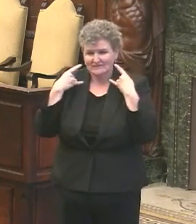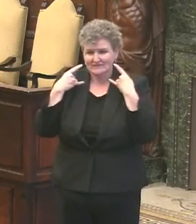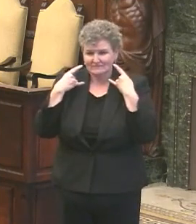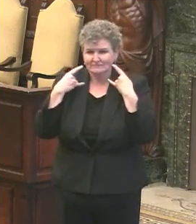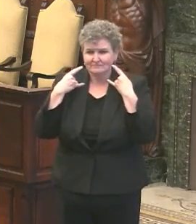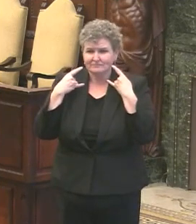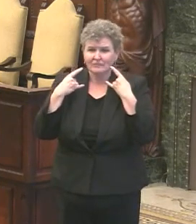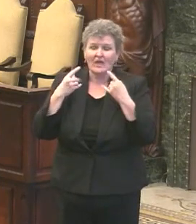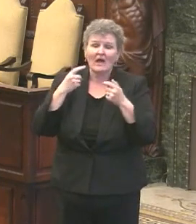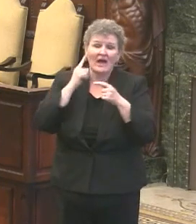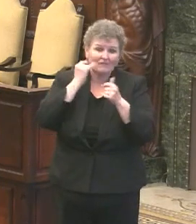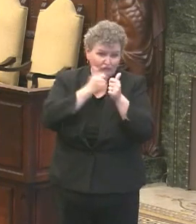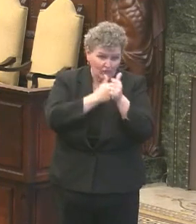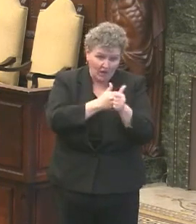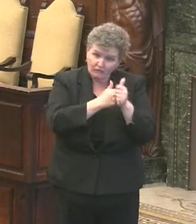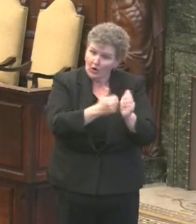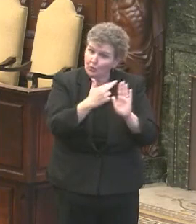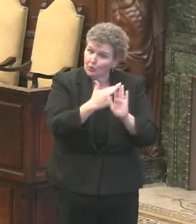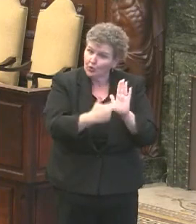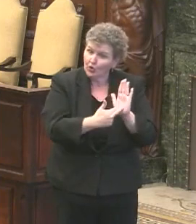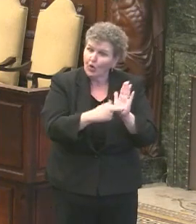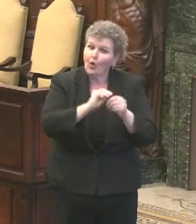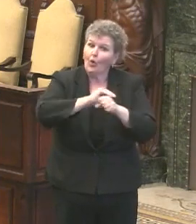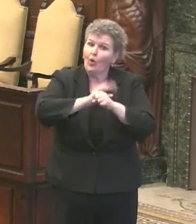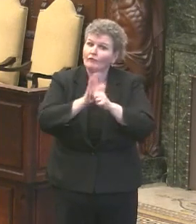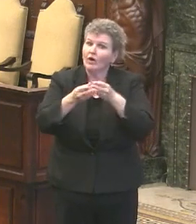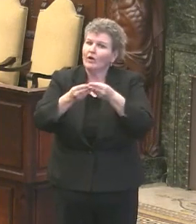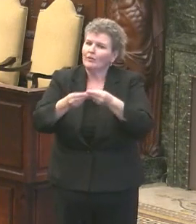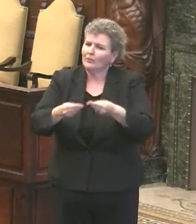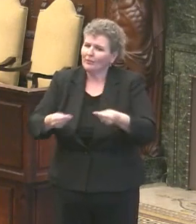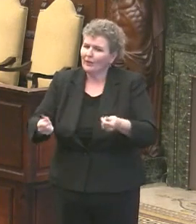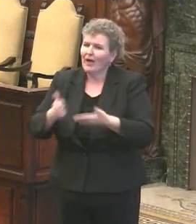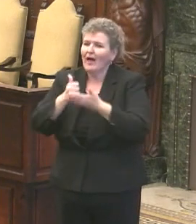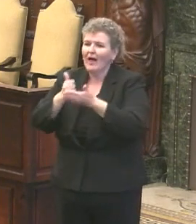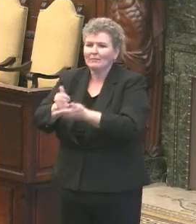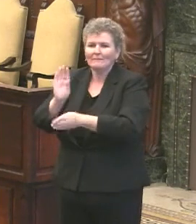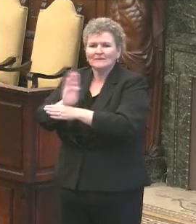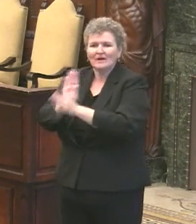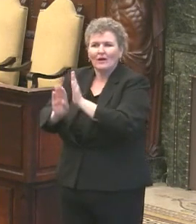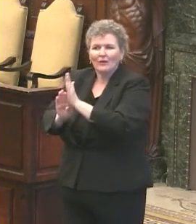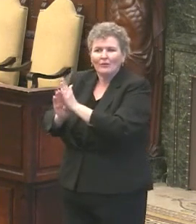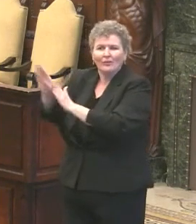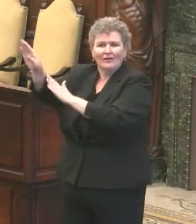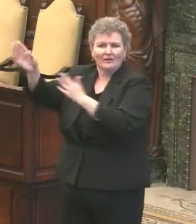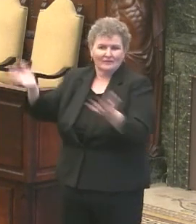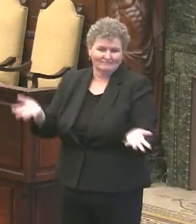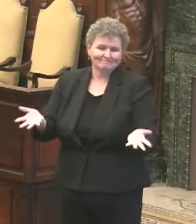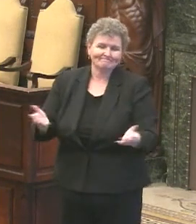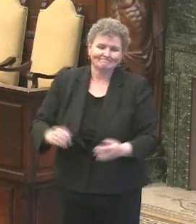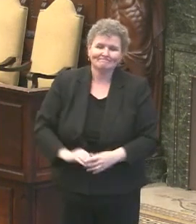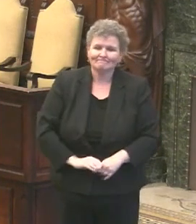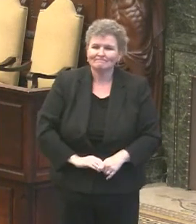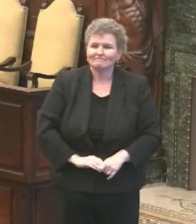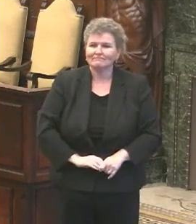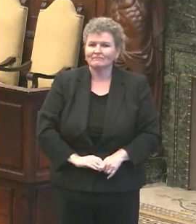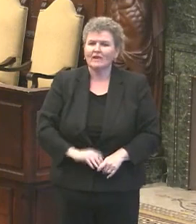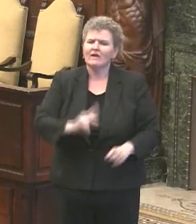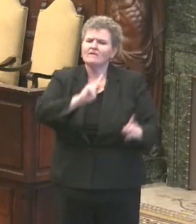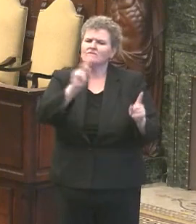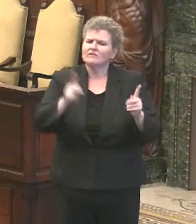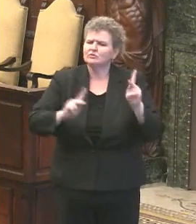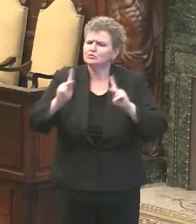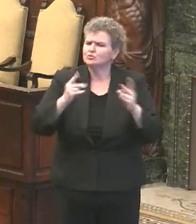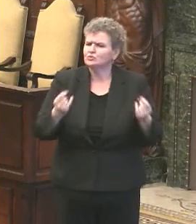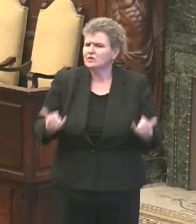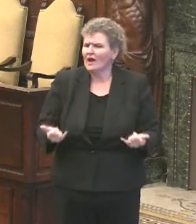our health and also to get businesses back on their feet. And what should Philadelphia residents do right now? Well, because the